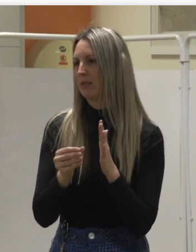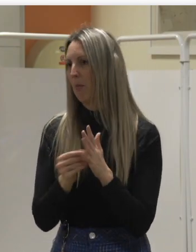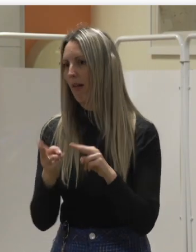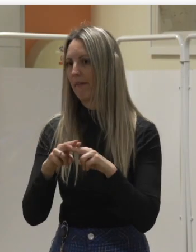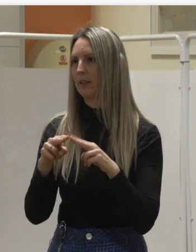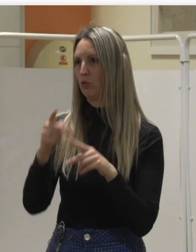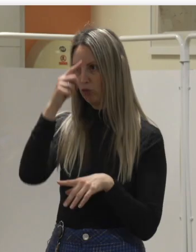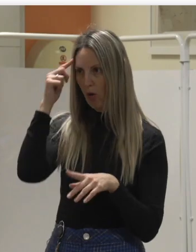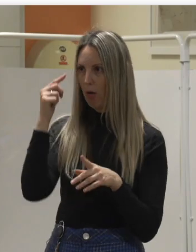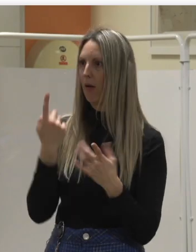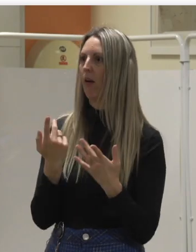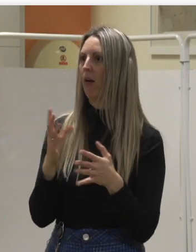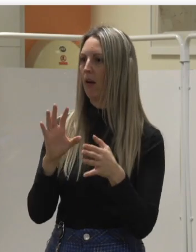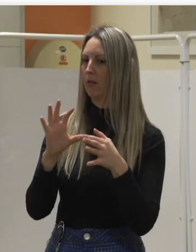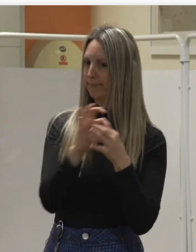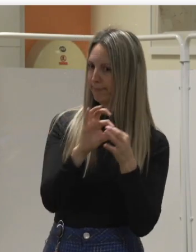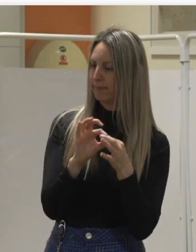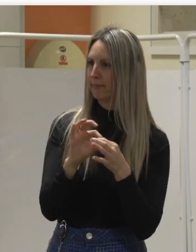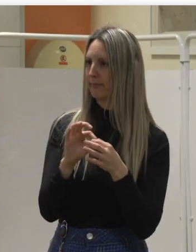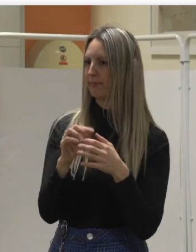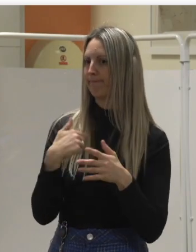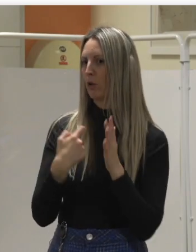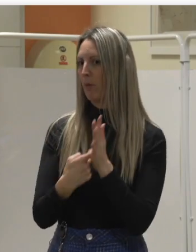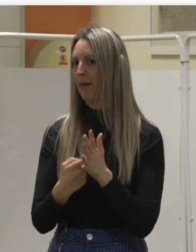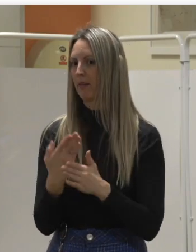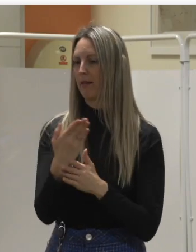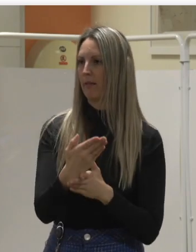condition. So that would be my approach for